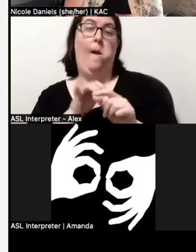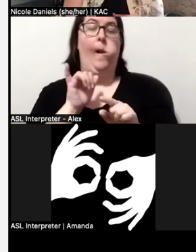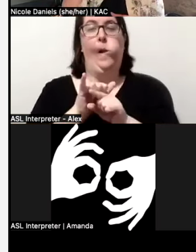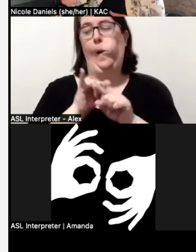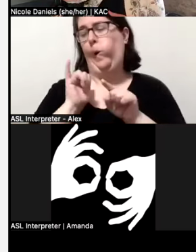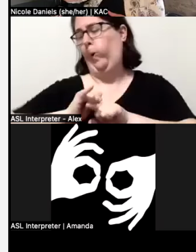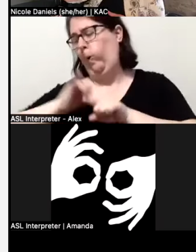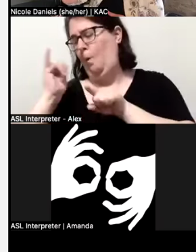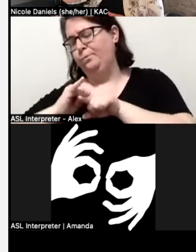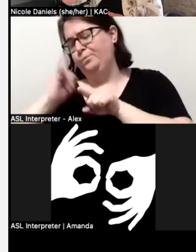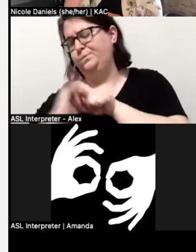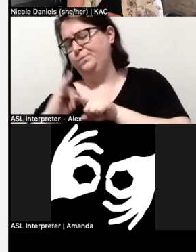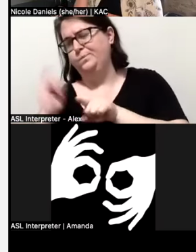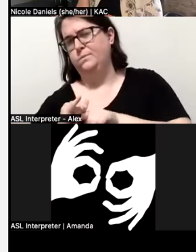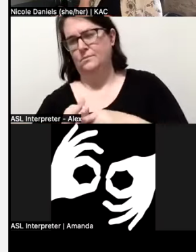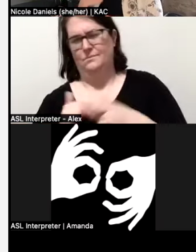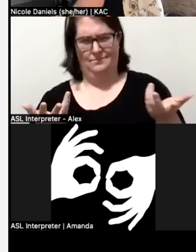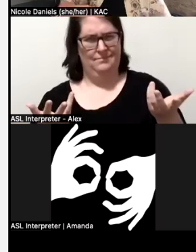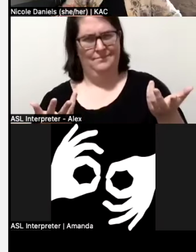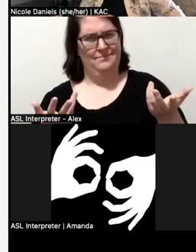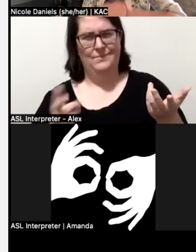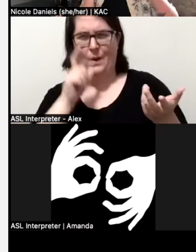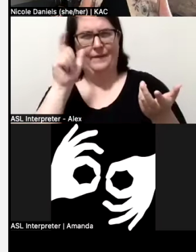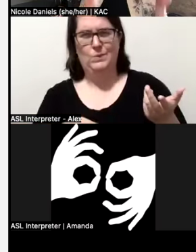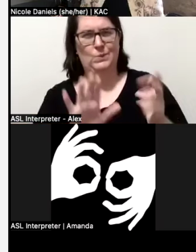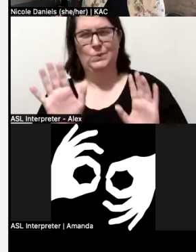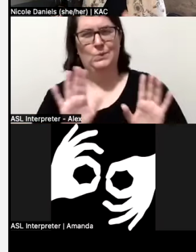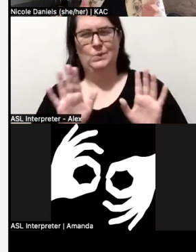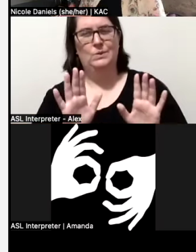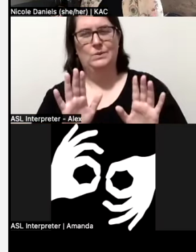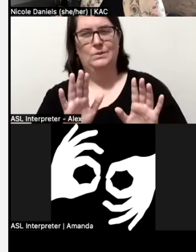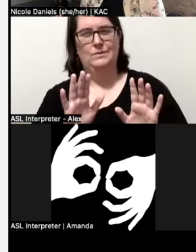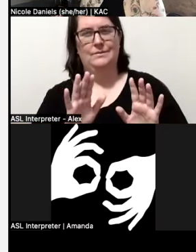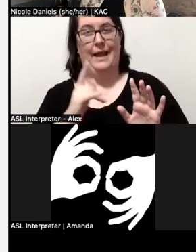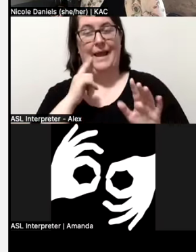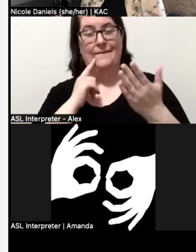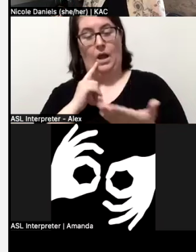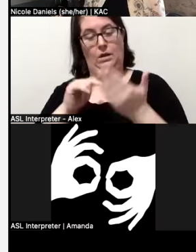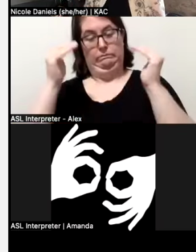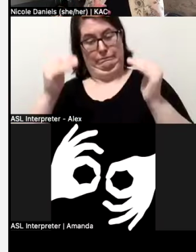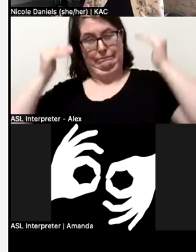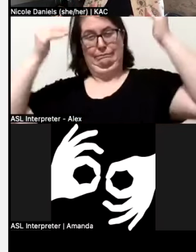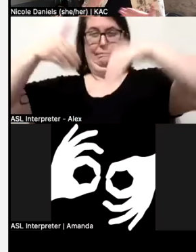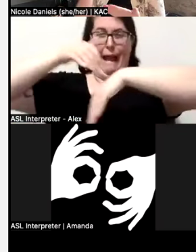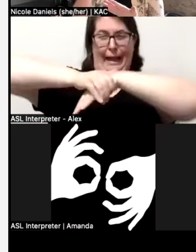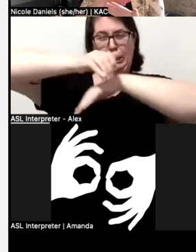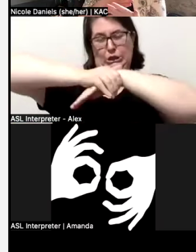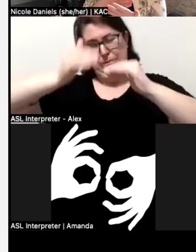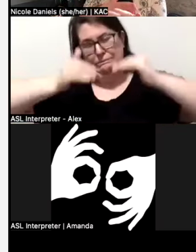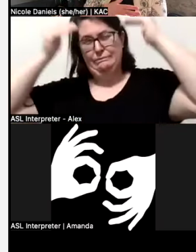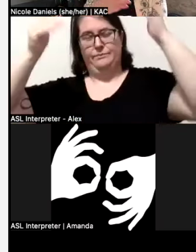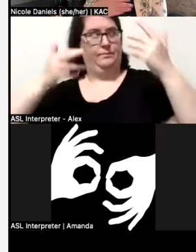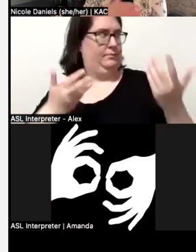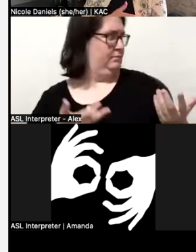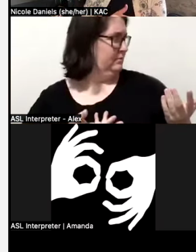jargon. It shouldn't require a PhD to understand your writing. If the average person can't read